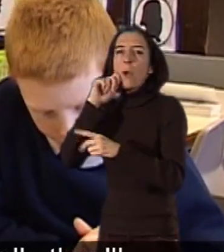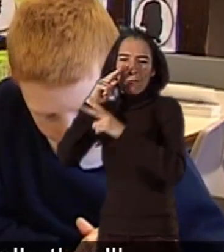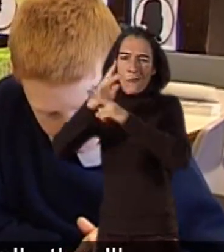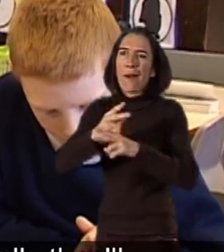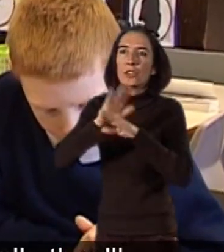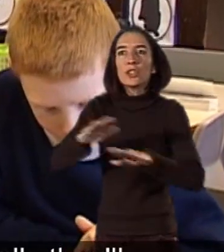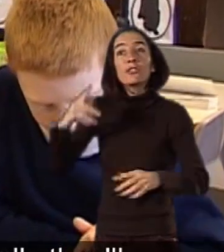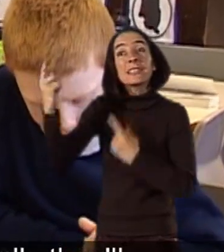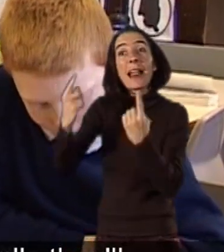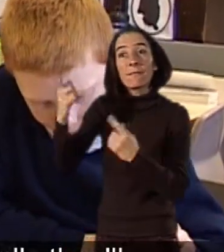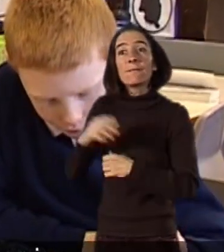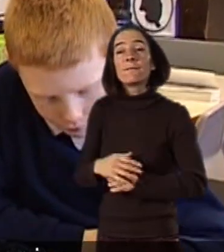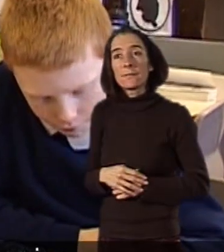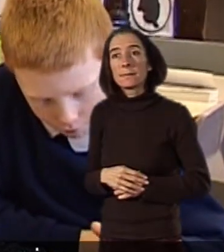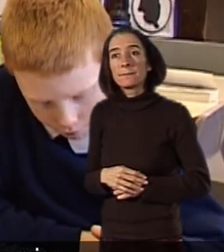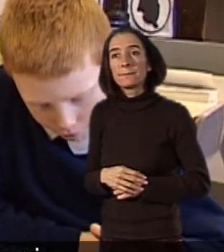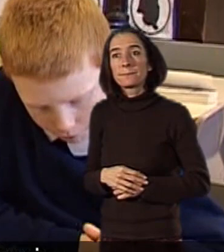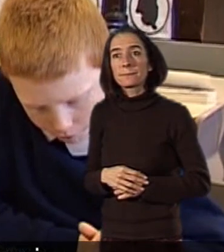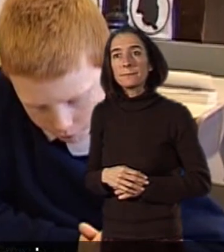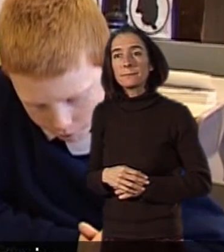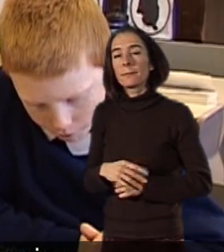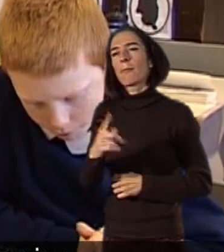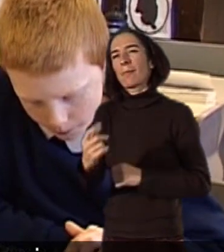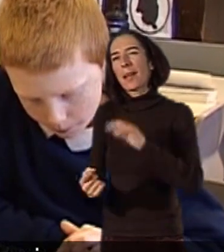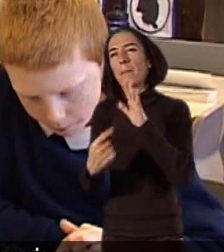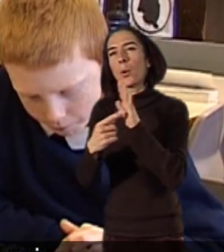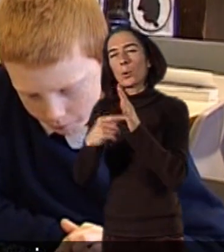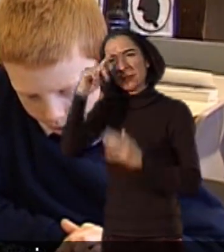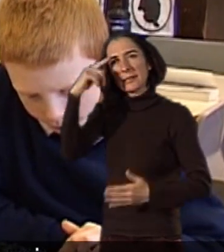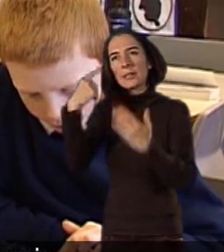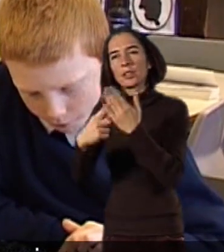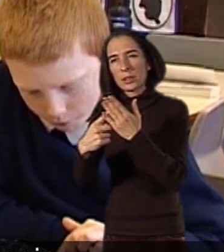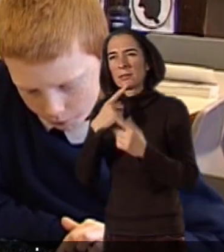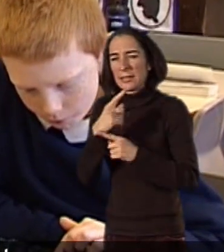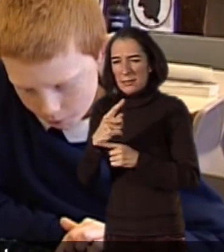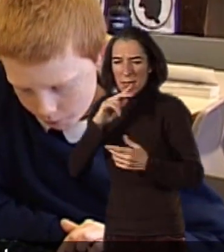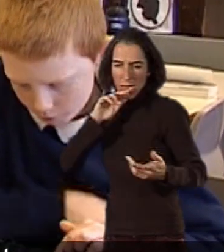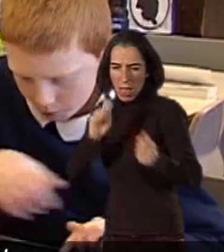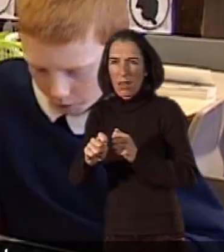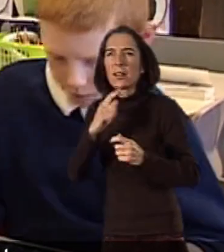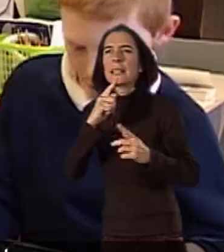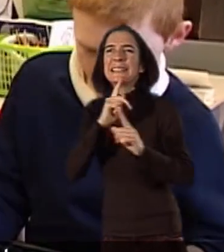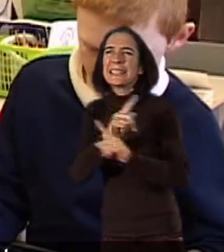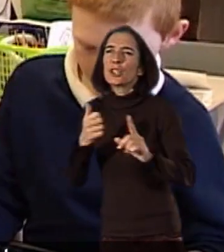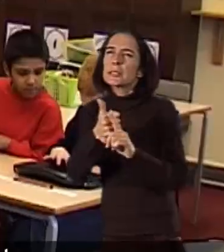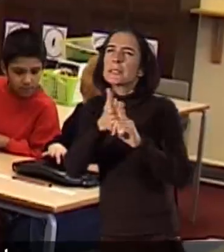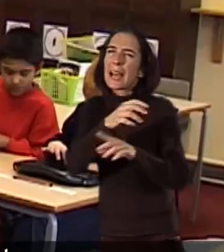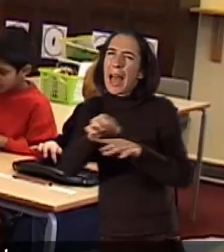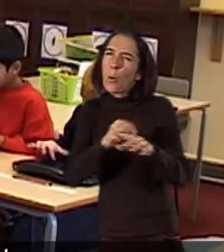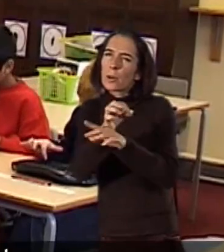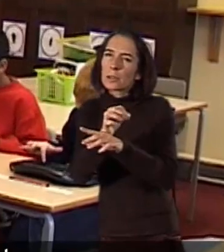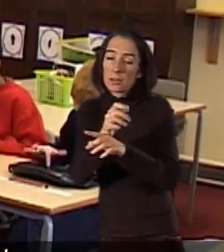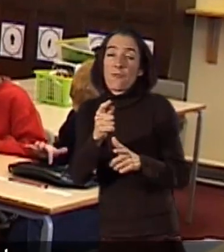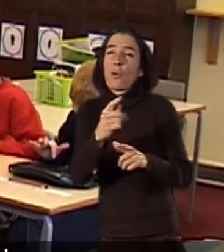actually they'll look after the child. Another key decision was to reorganise teaching assistant hours from very short sessions into 20